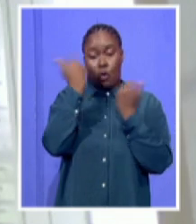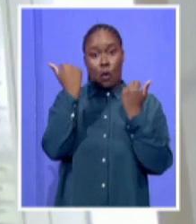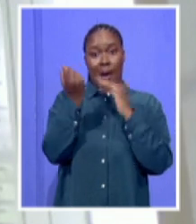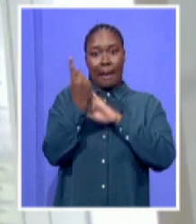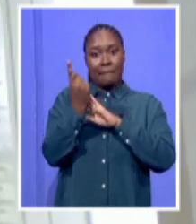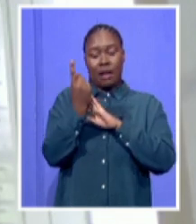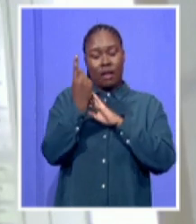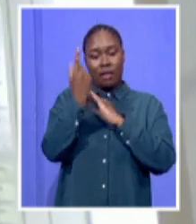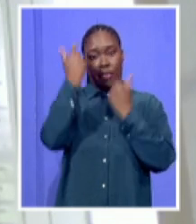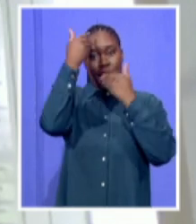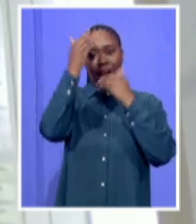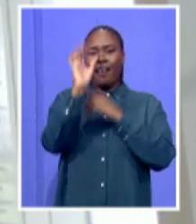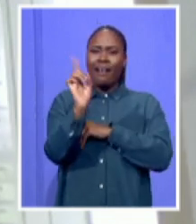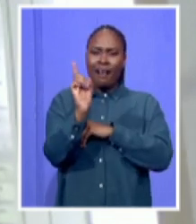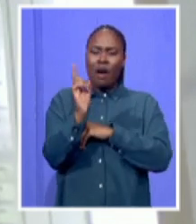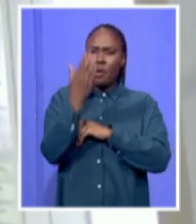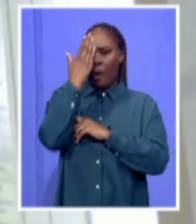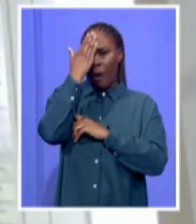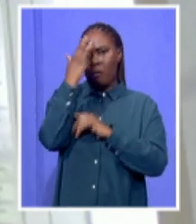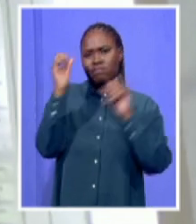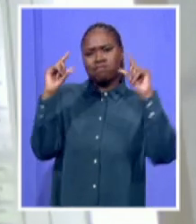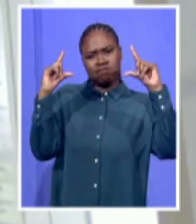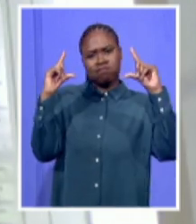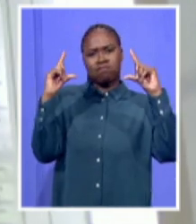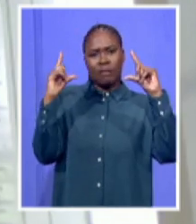hospitals are still maintaining their